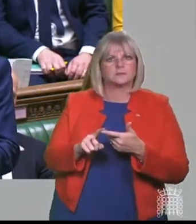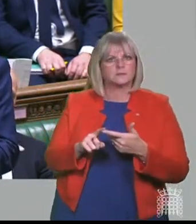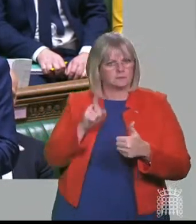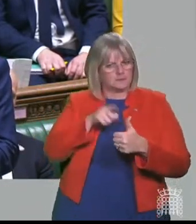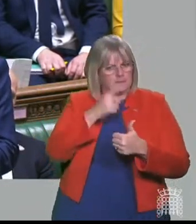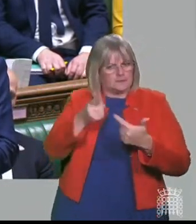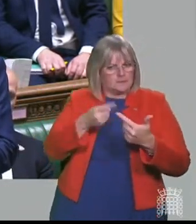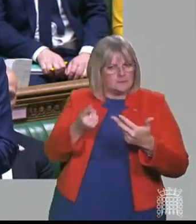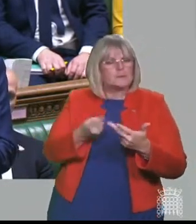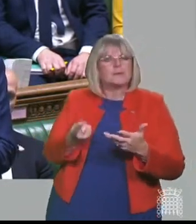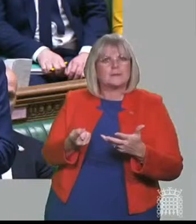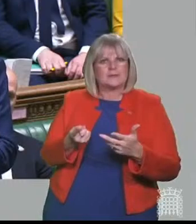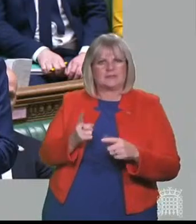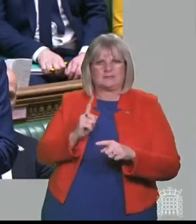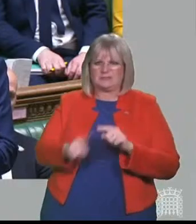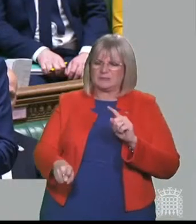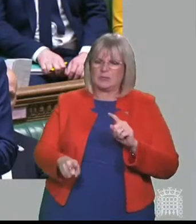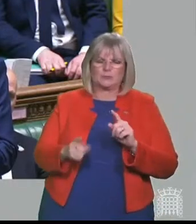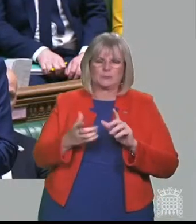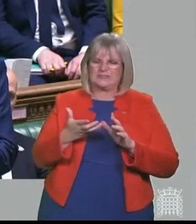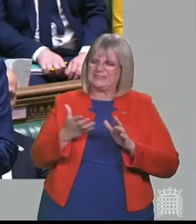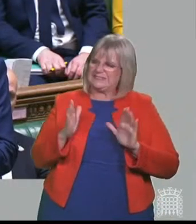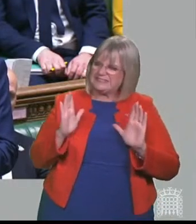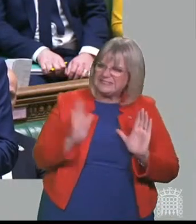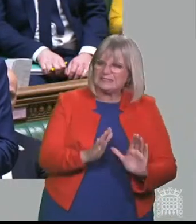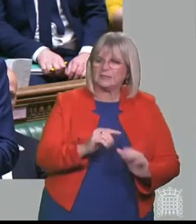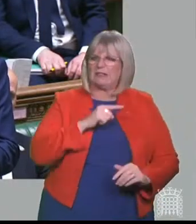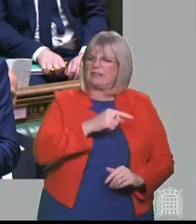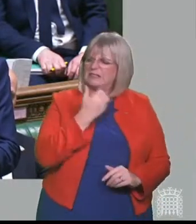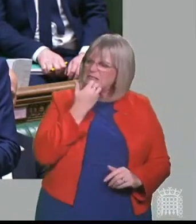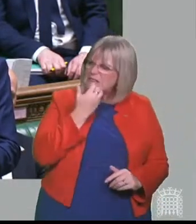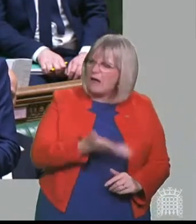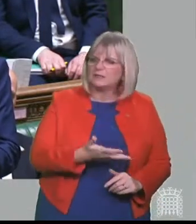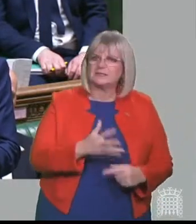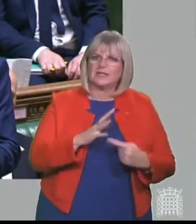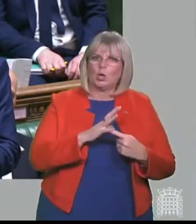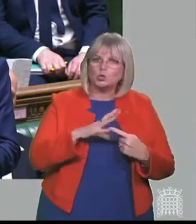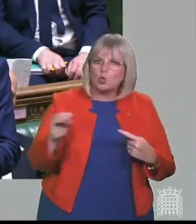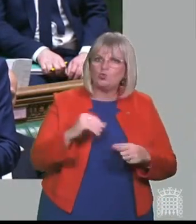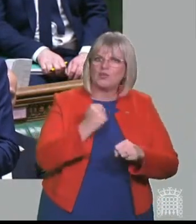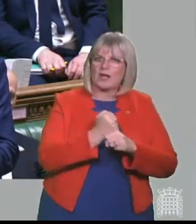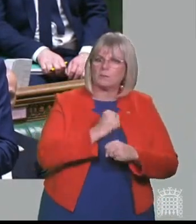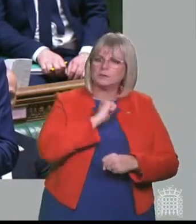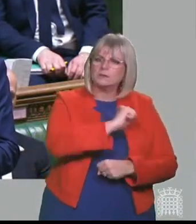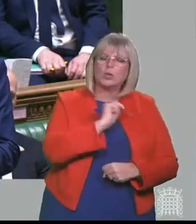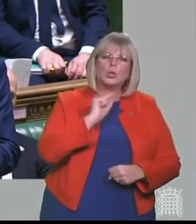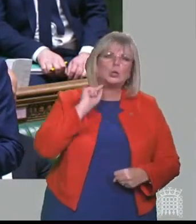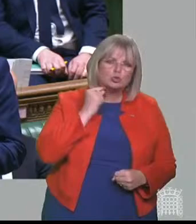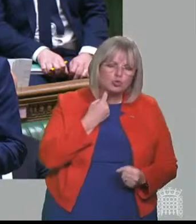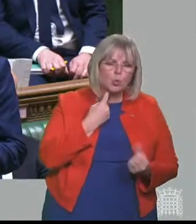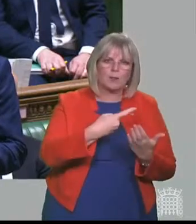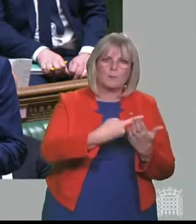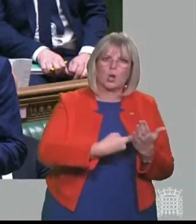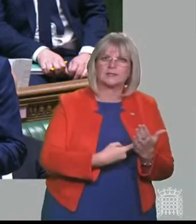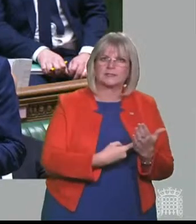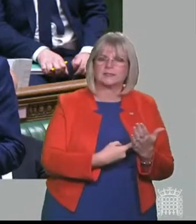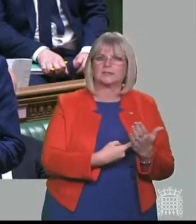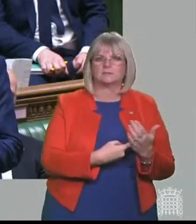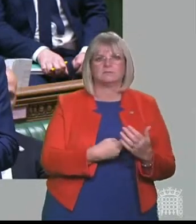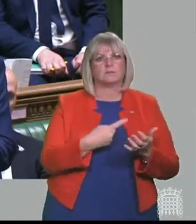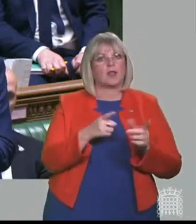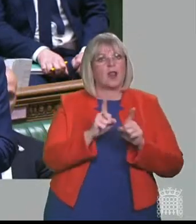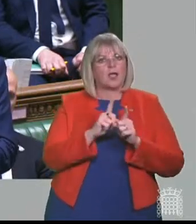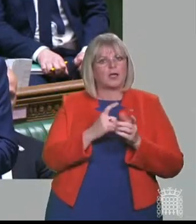to mitigate this nasty Tory government's cruel policies from this place, like the rate clause and the